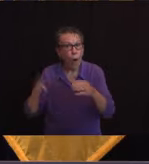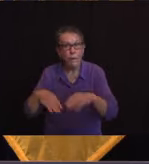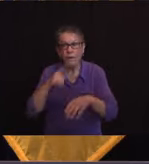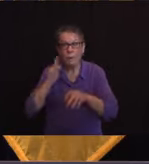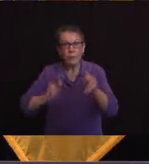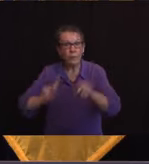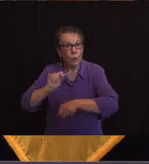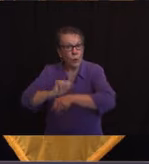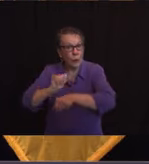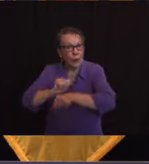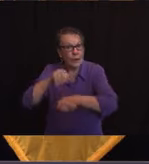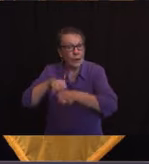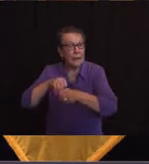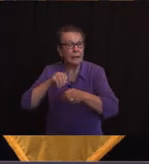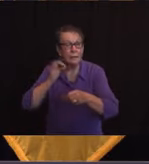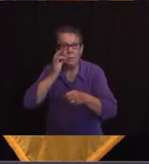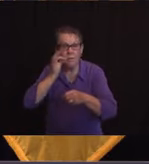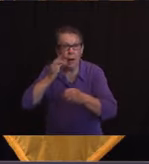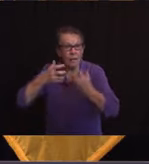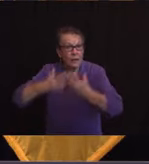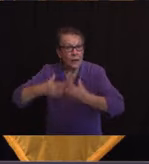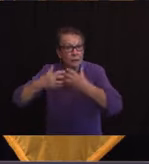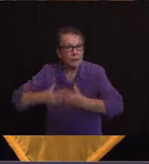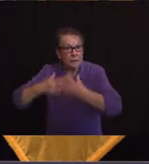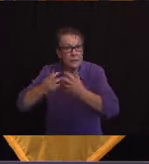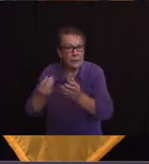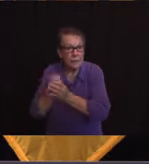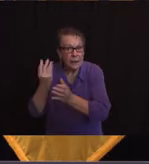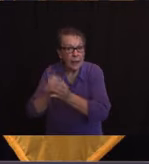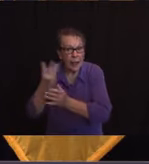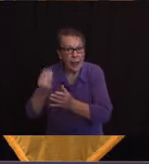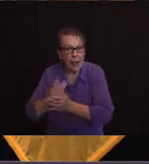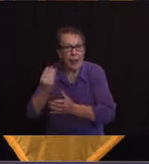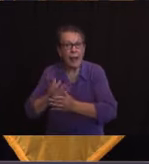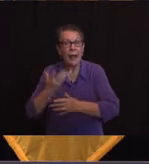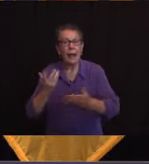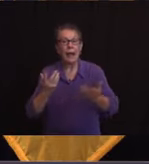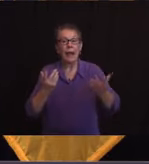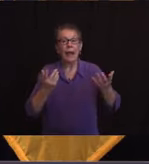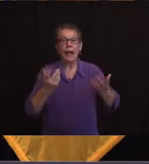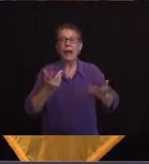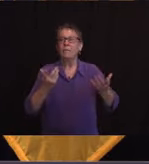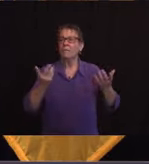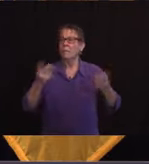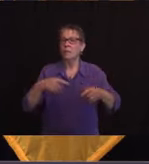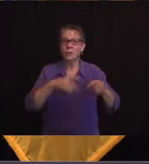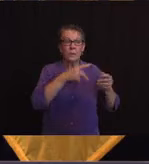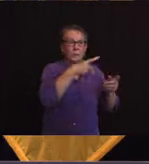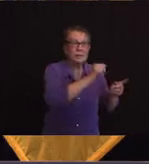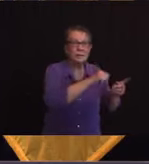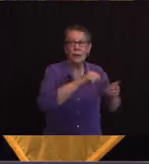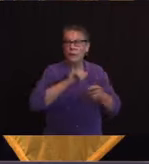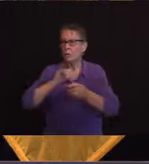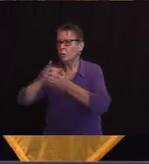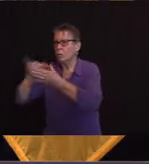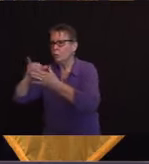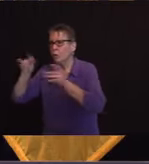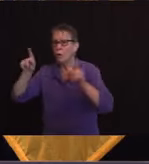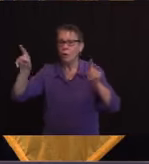does it or not, or if some other neighbor does it or not, I got to where I am because of social justice